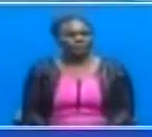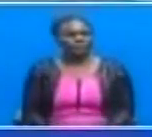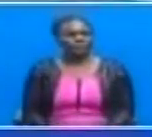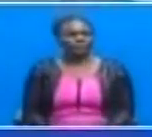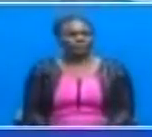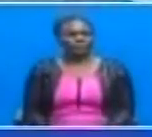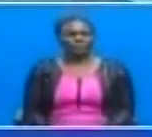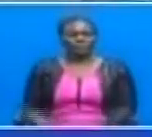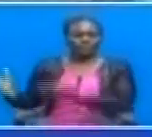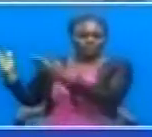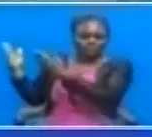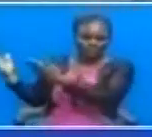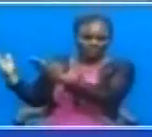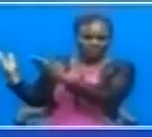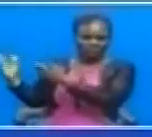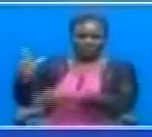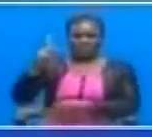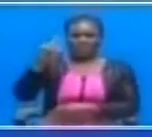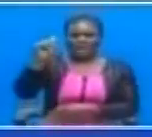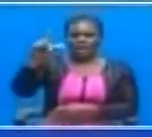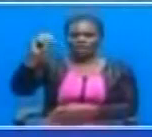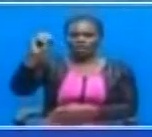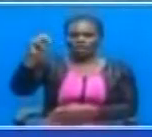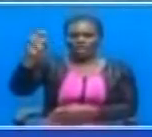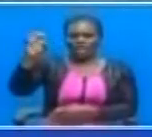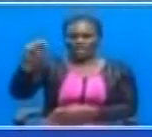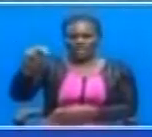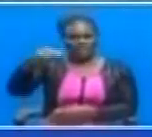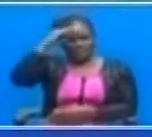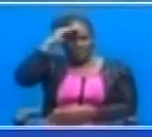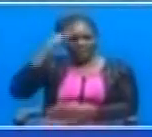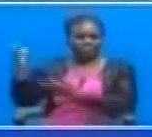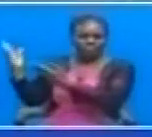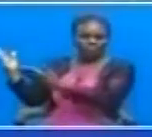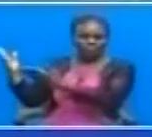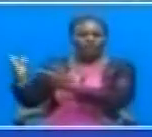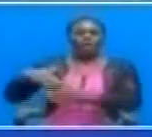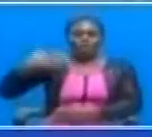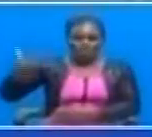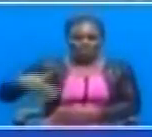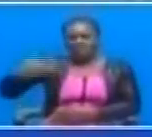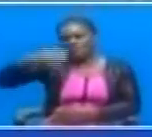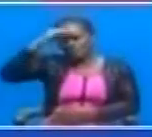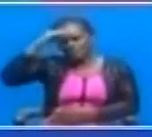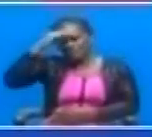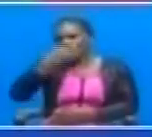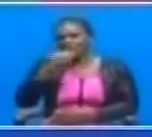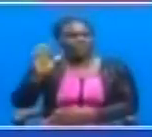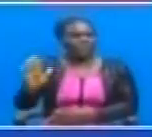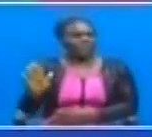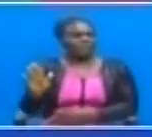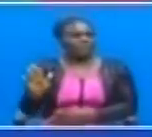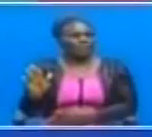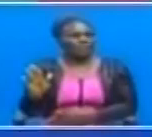This is Kaloleni area in Nairobi, Kenya. At this very bar is where the senior Barack would often have his drink. So Barack